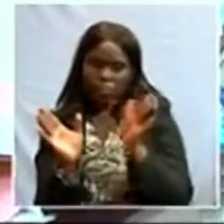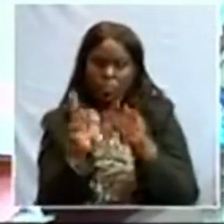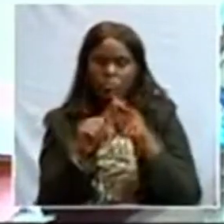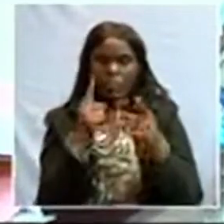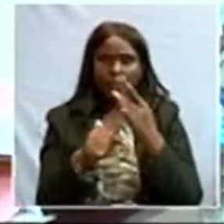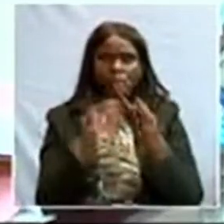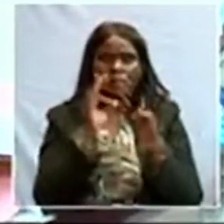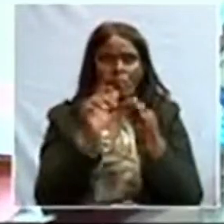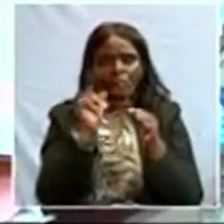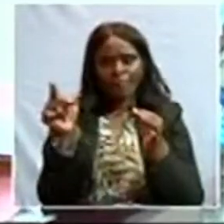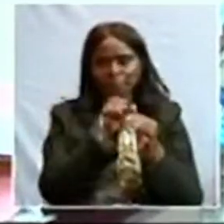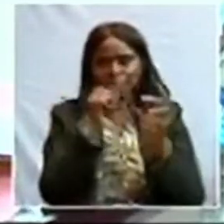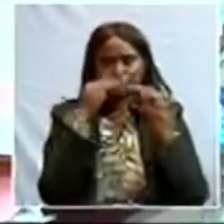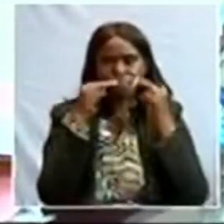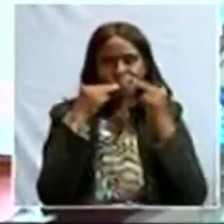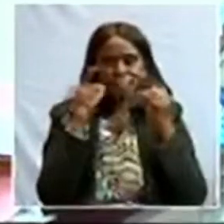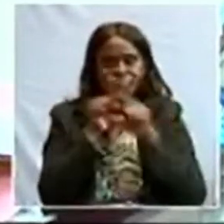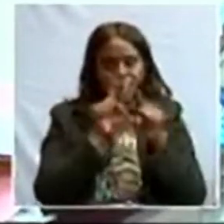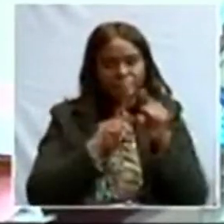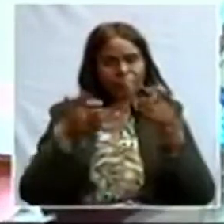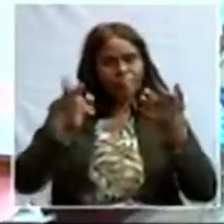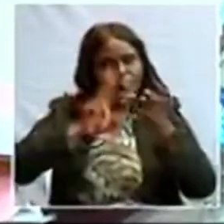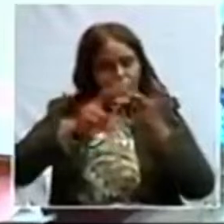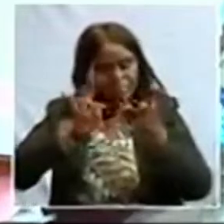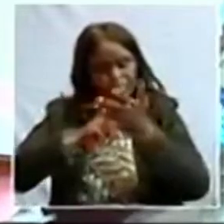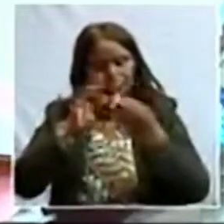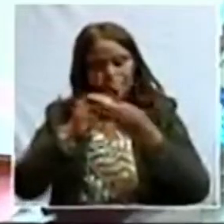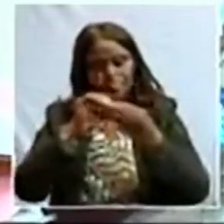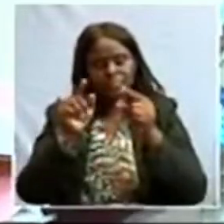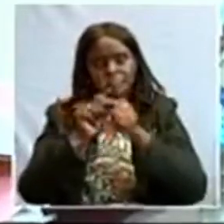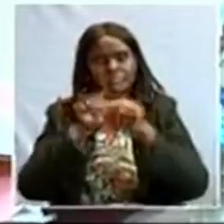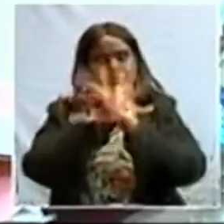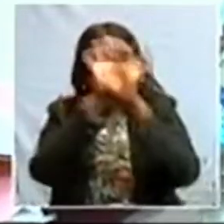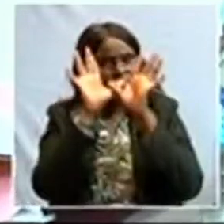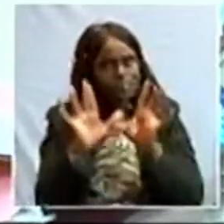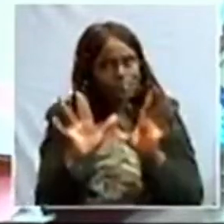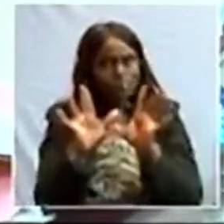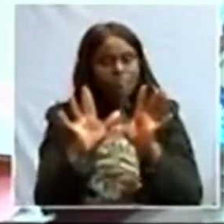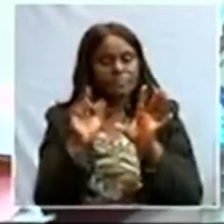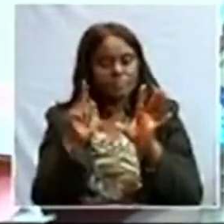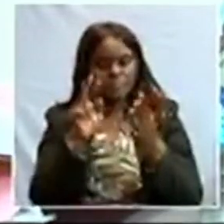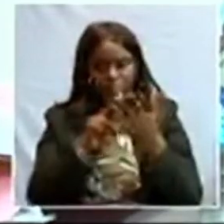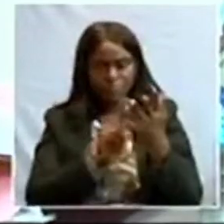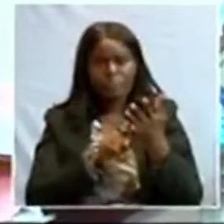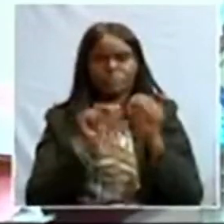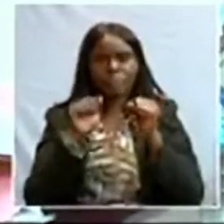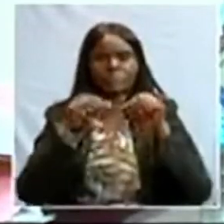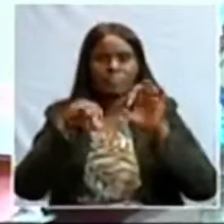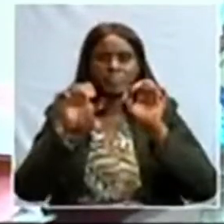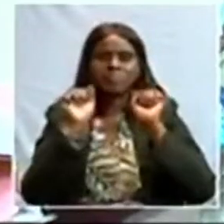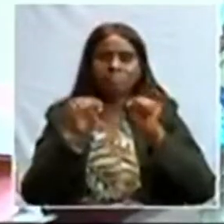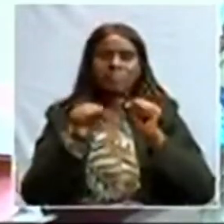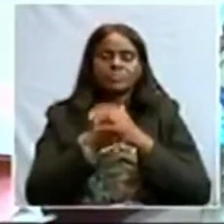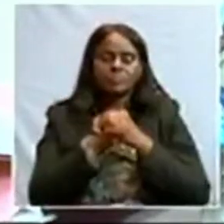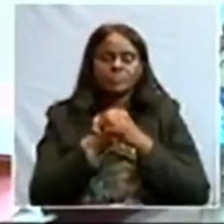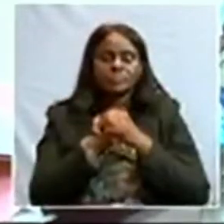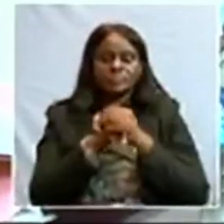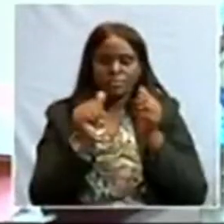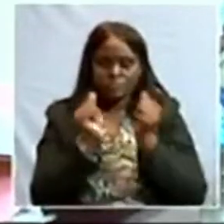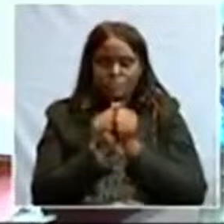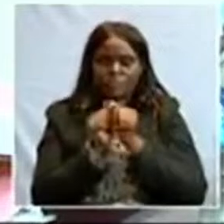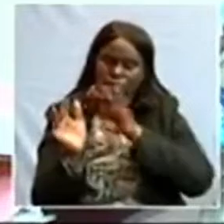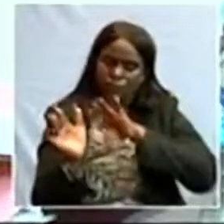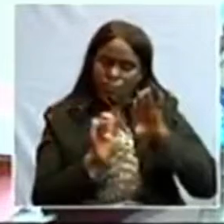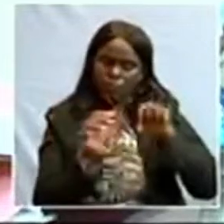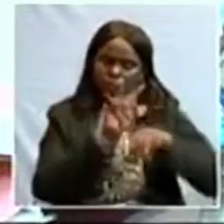However, if this message is repeated and clarified, the status quo may continue. With regard to